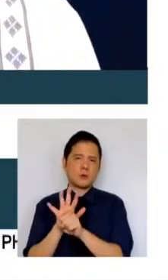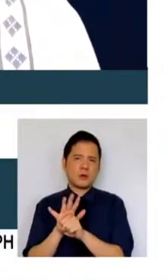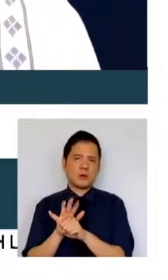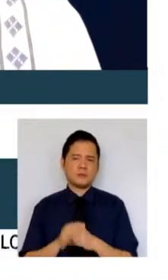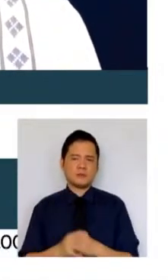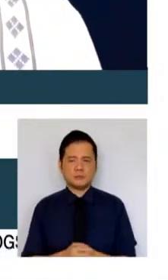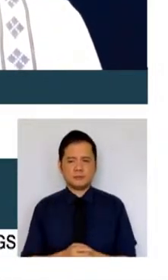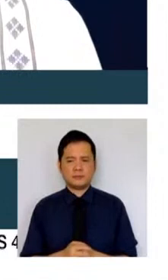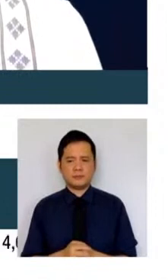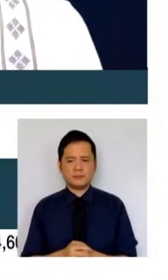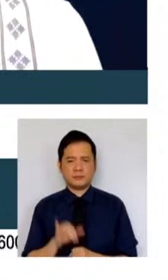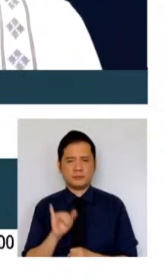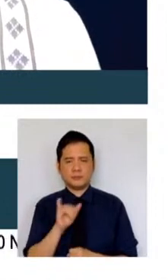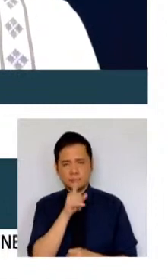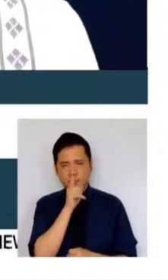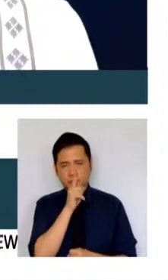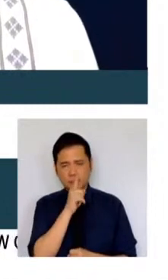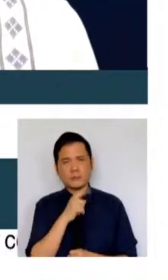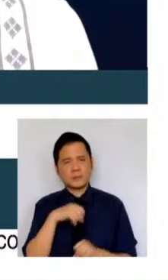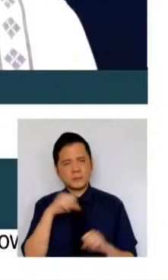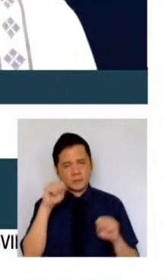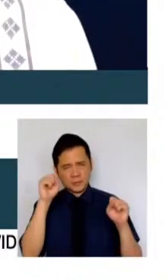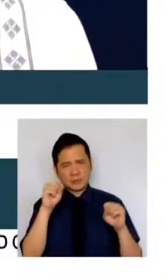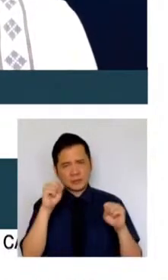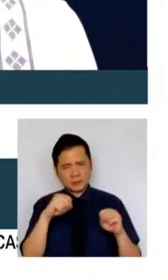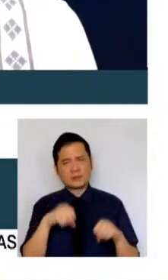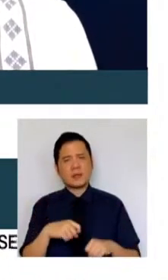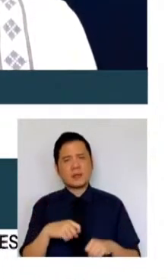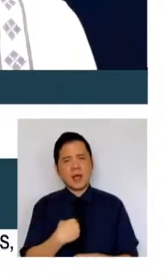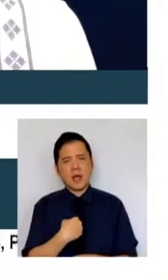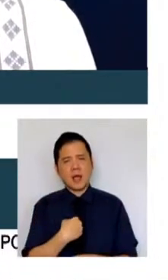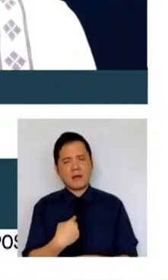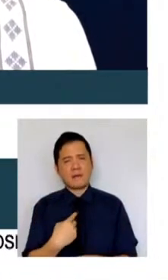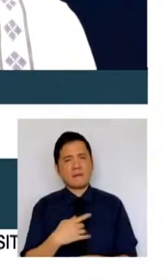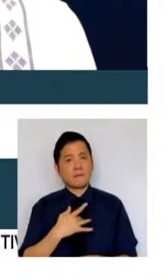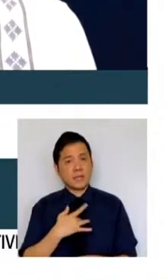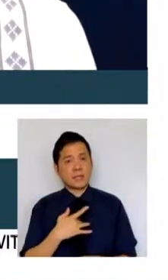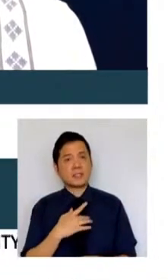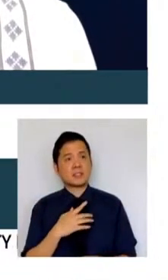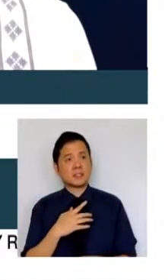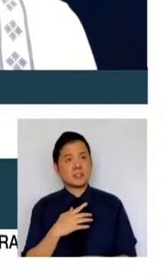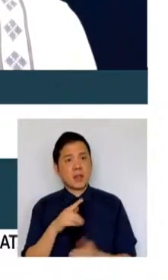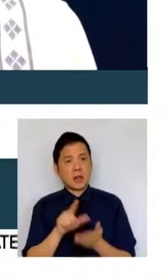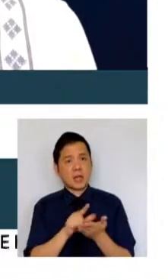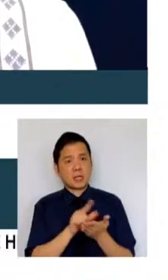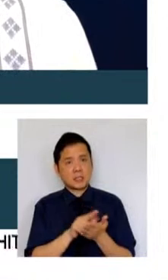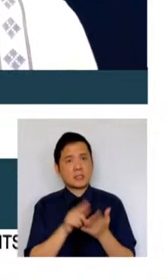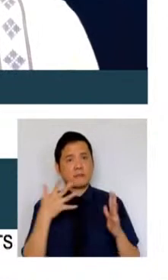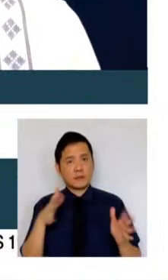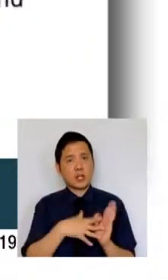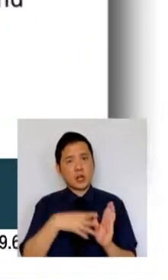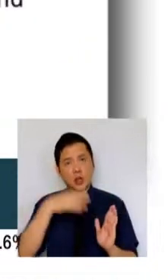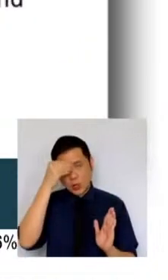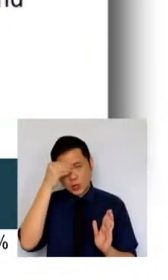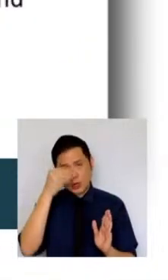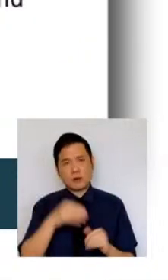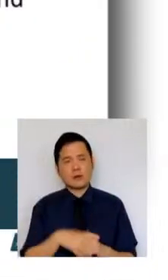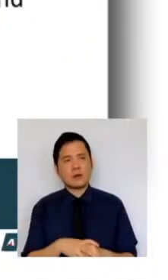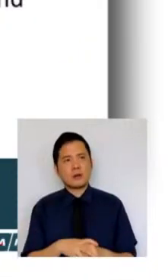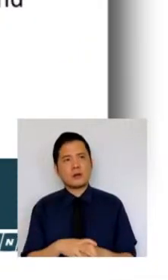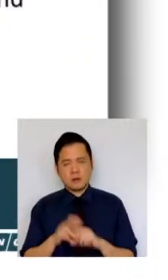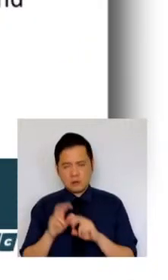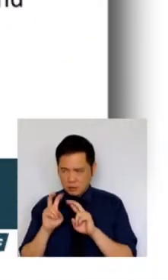do. I do think that we are seriously taking stock of those lessons and employing them.